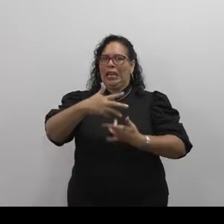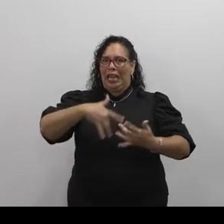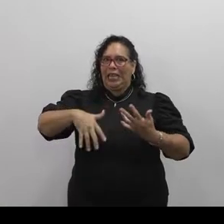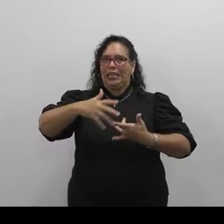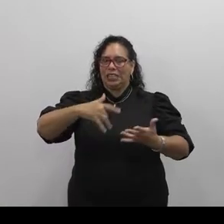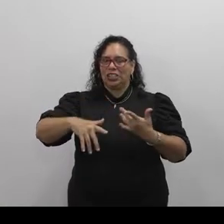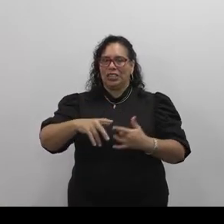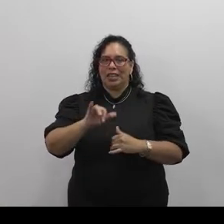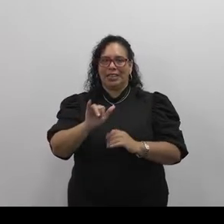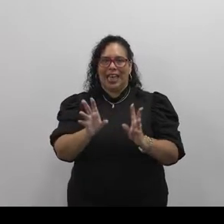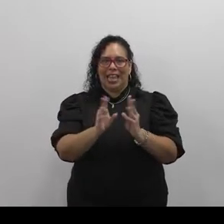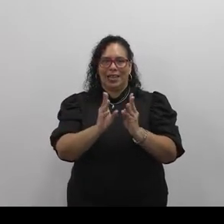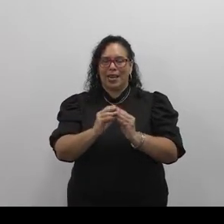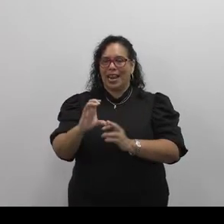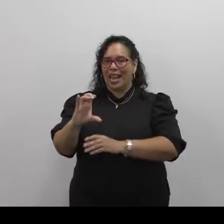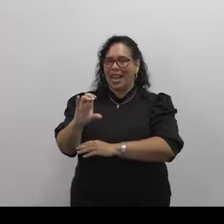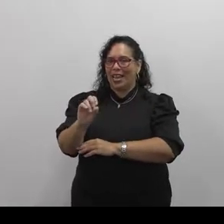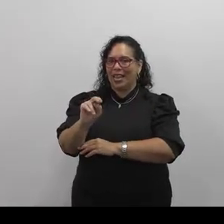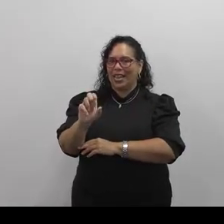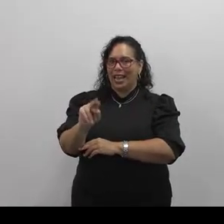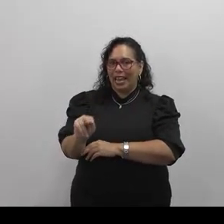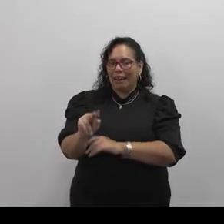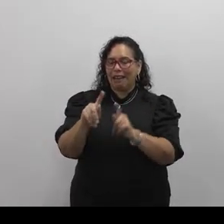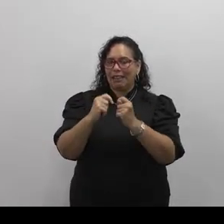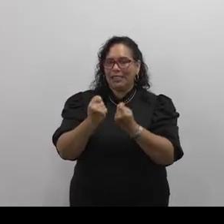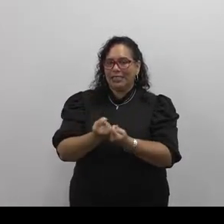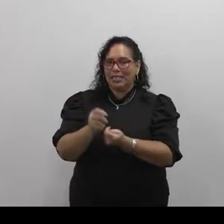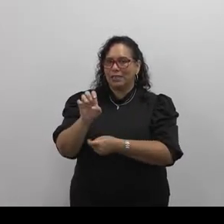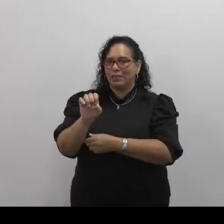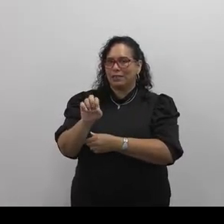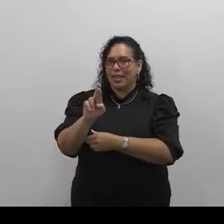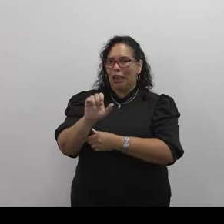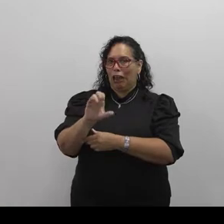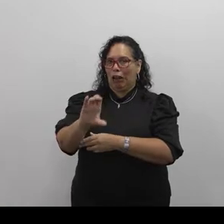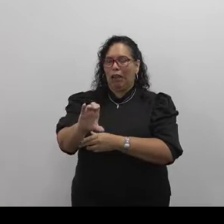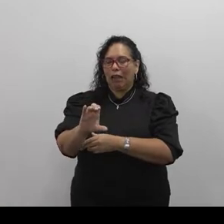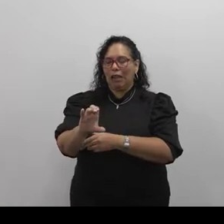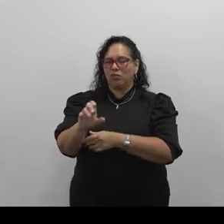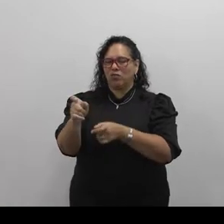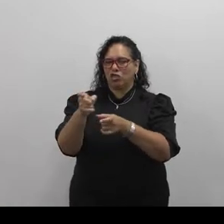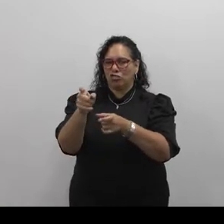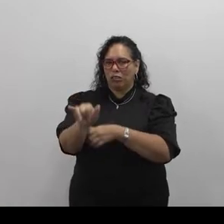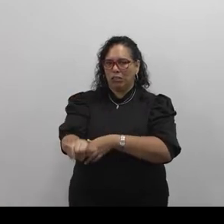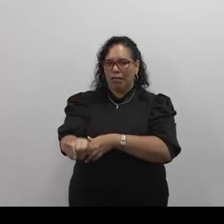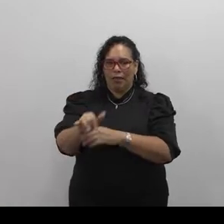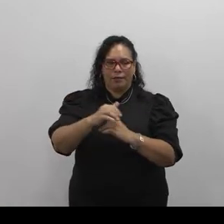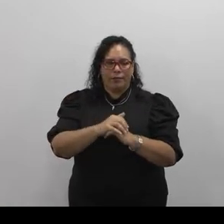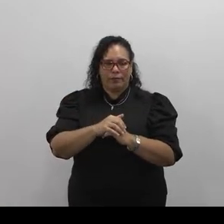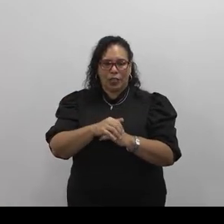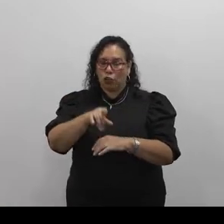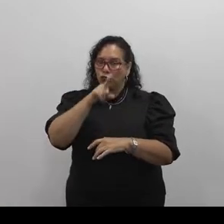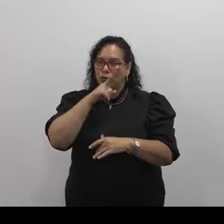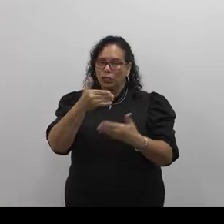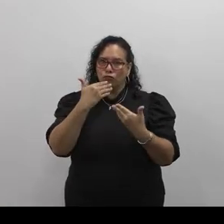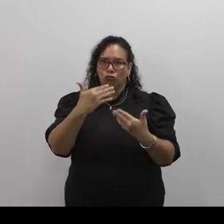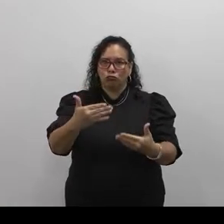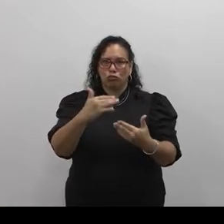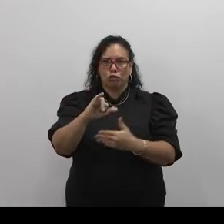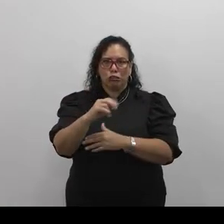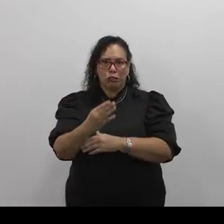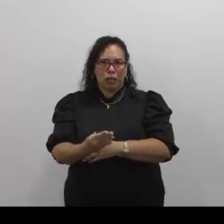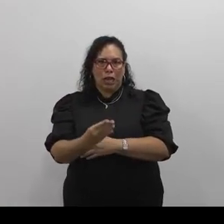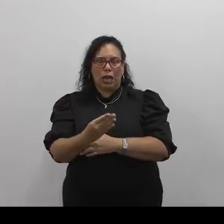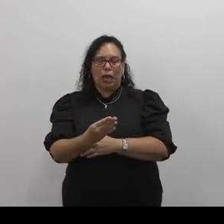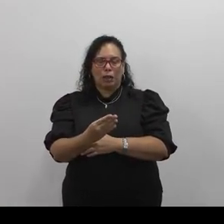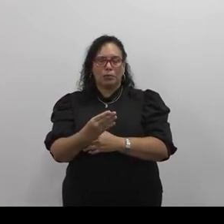committee where Cannon and their team, Eric was actually the architect in charge of that particular committee, really did a good job in terms of